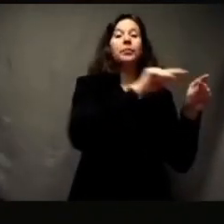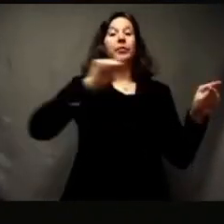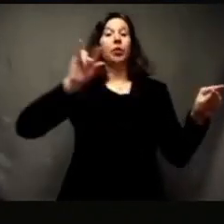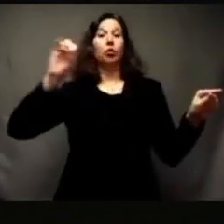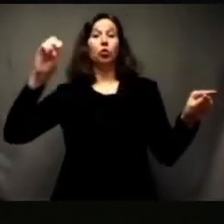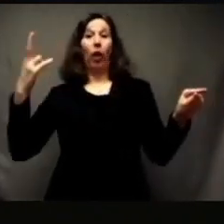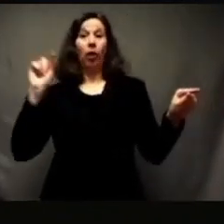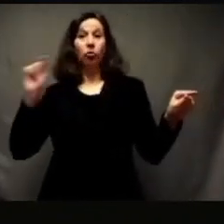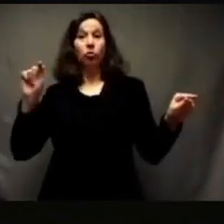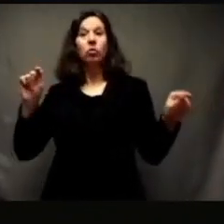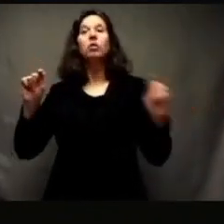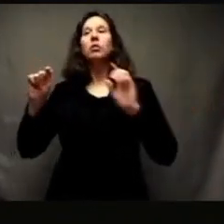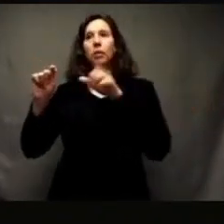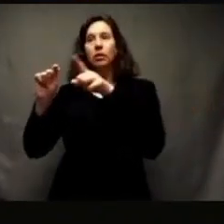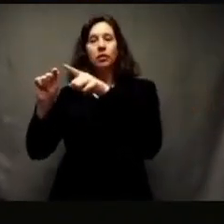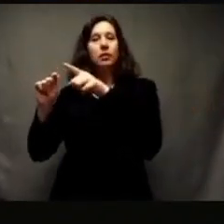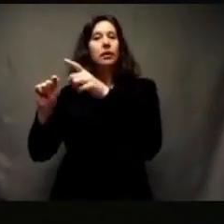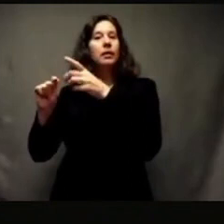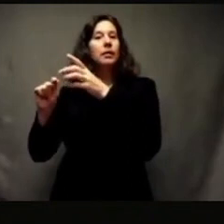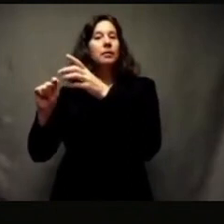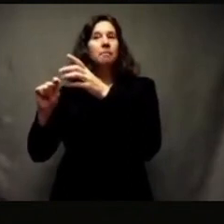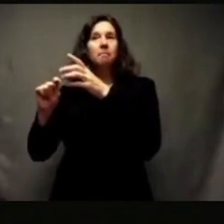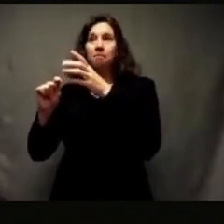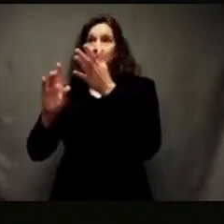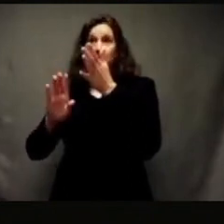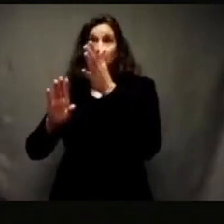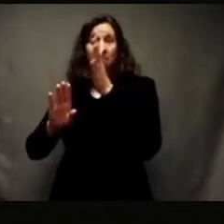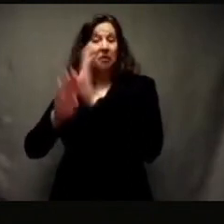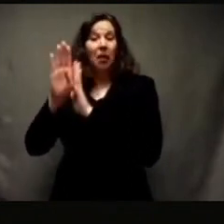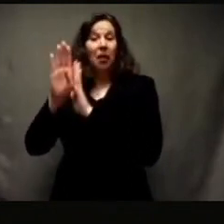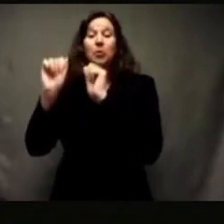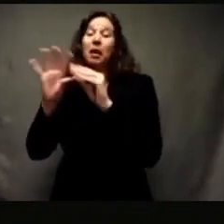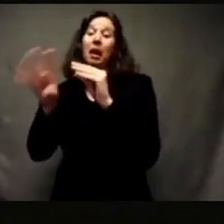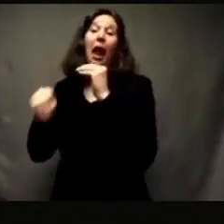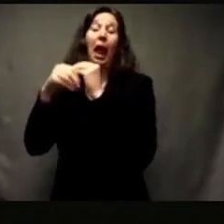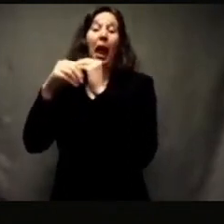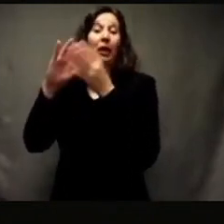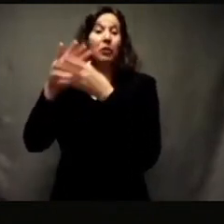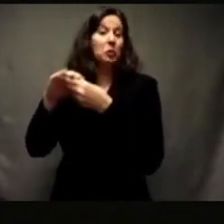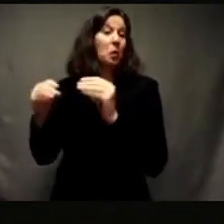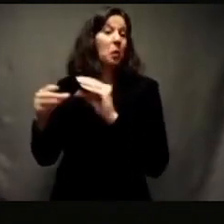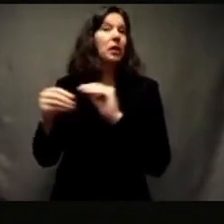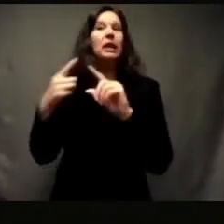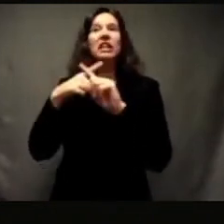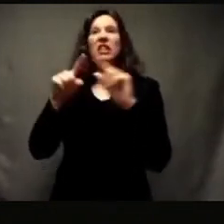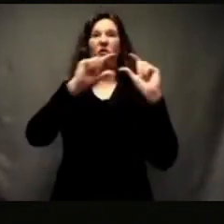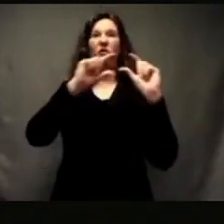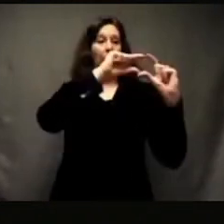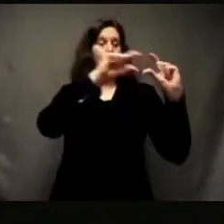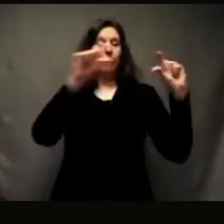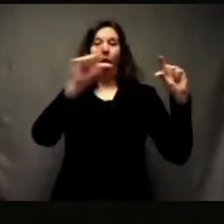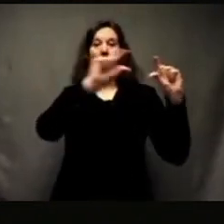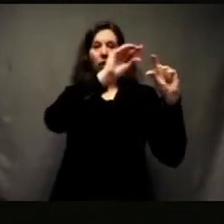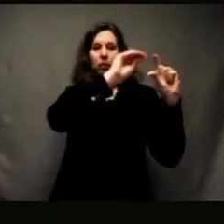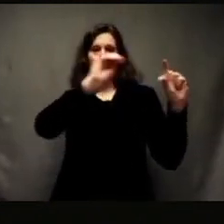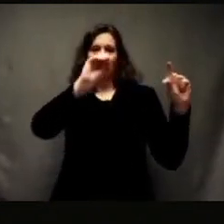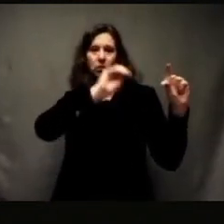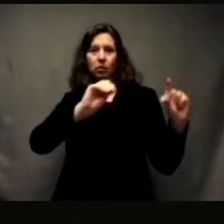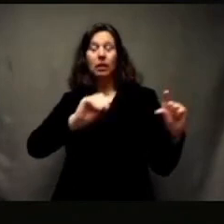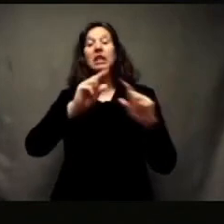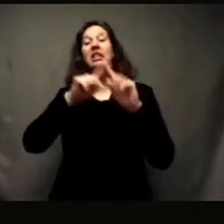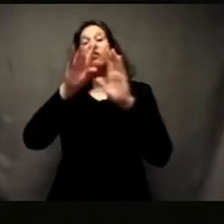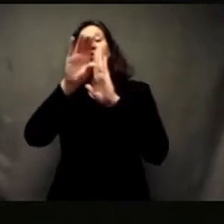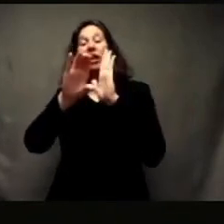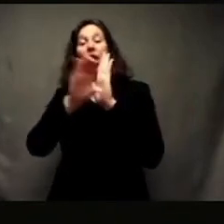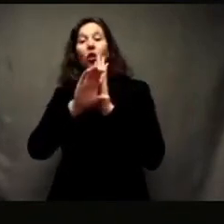Scratch, this design sheet gives the option to add to the story. That could be different blocks, different characters, new backgrounds,